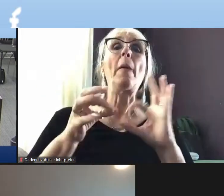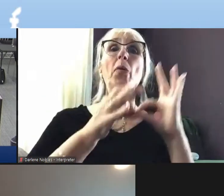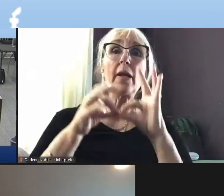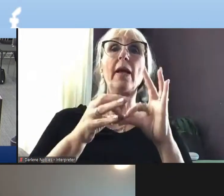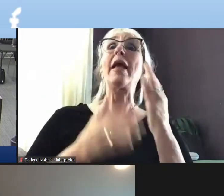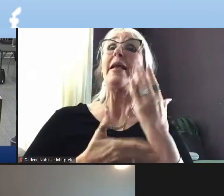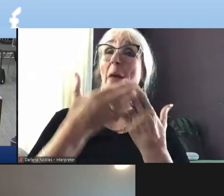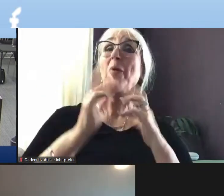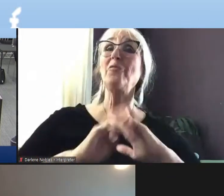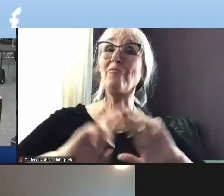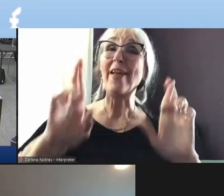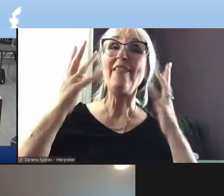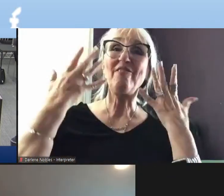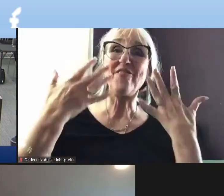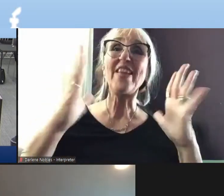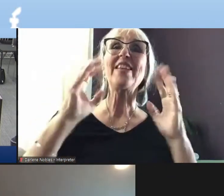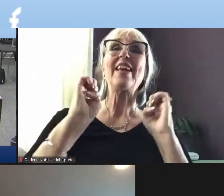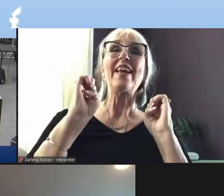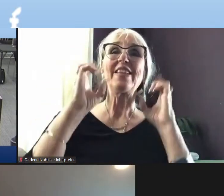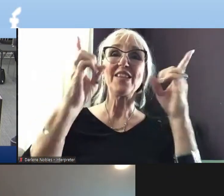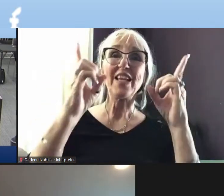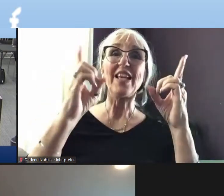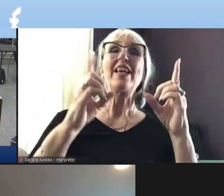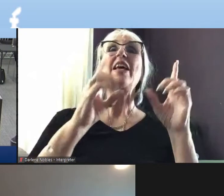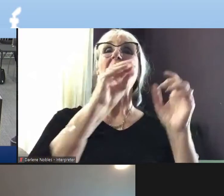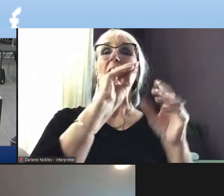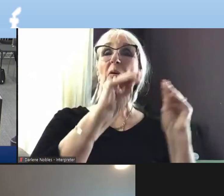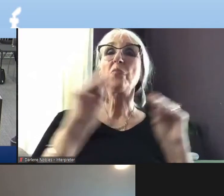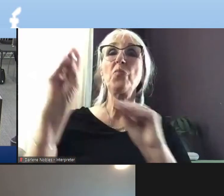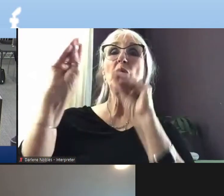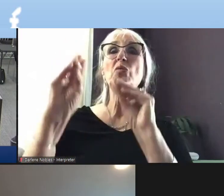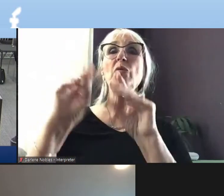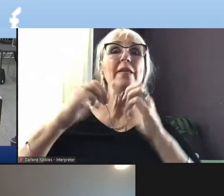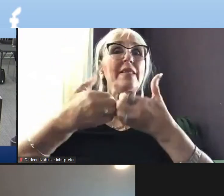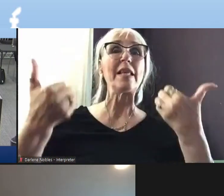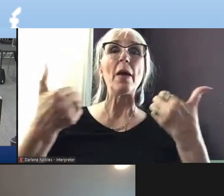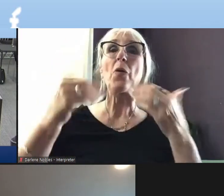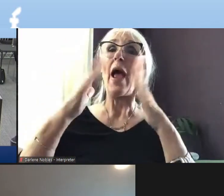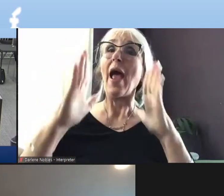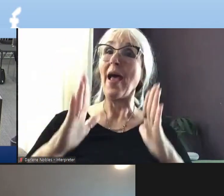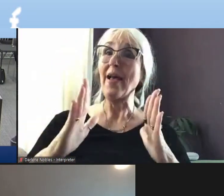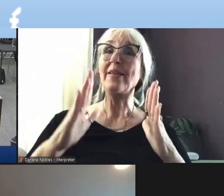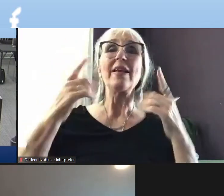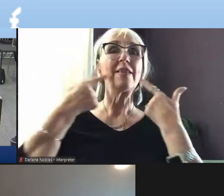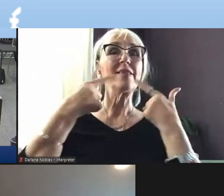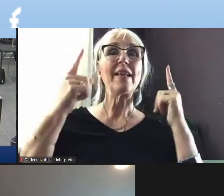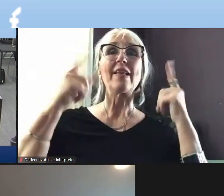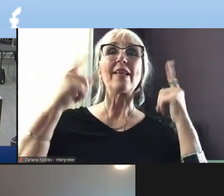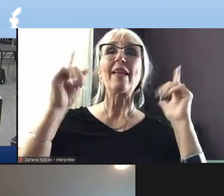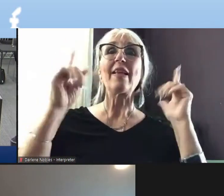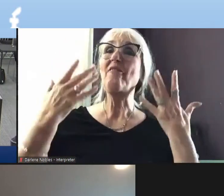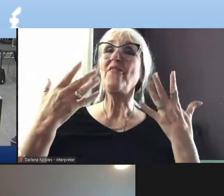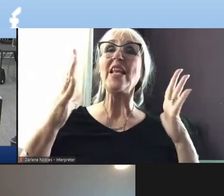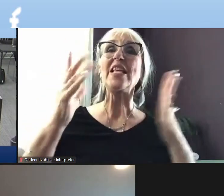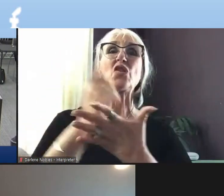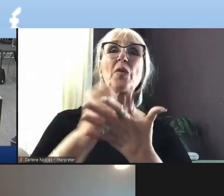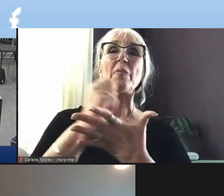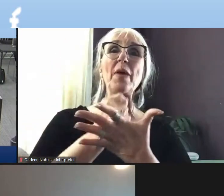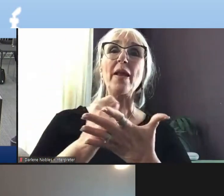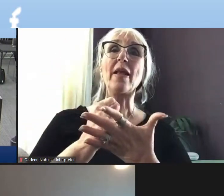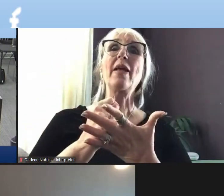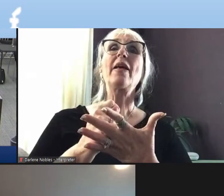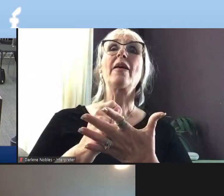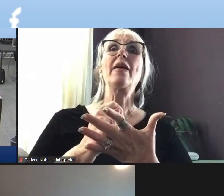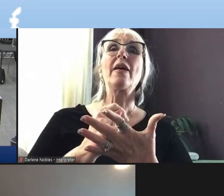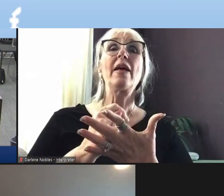education. He's moved to a sober housing environment. He's successfully completed treatment, all while experiencing multiple deaths, and